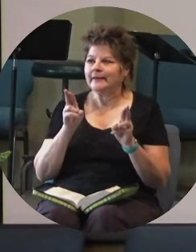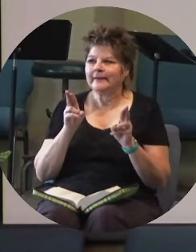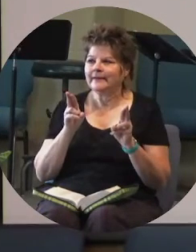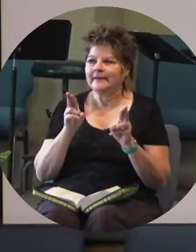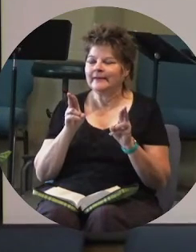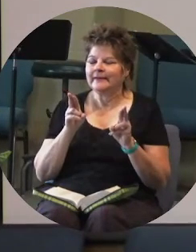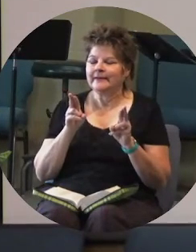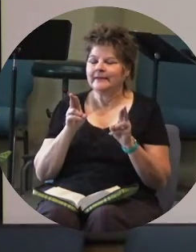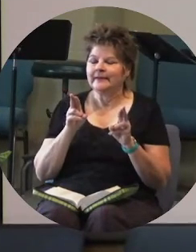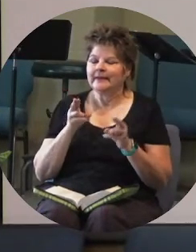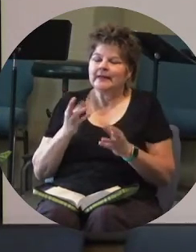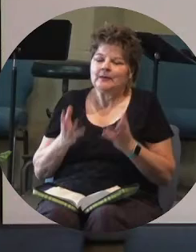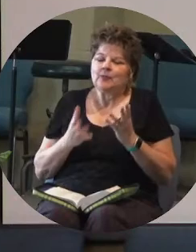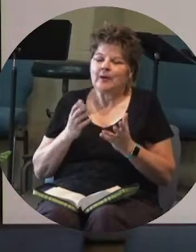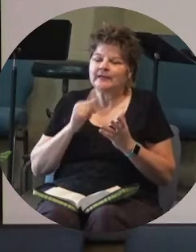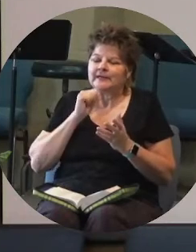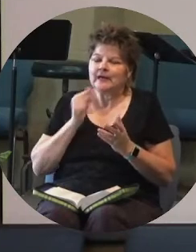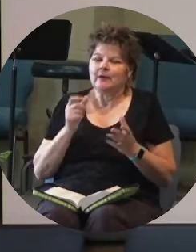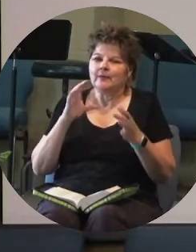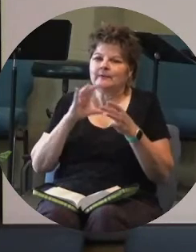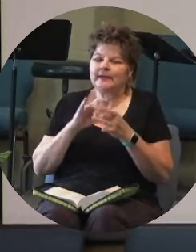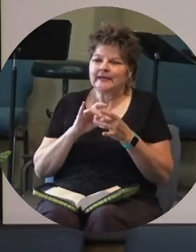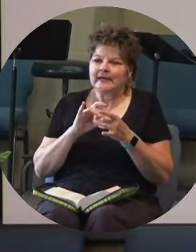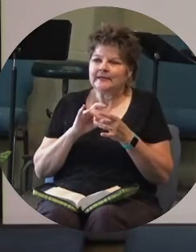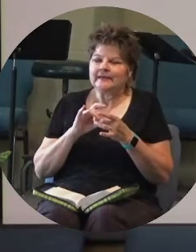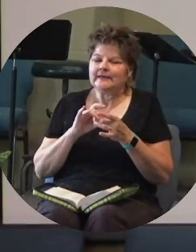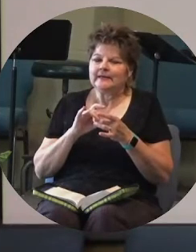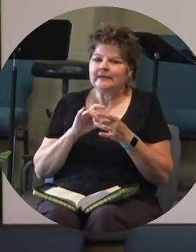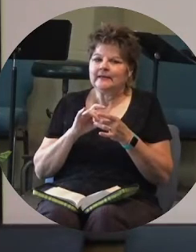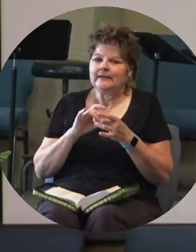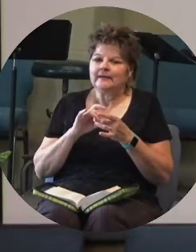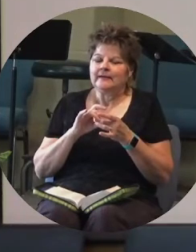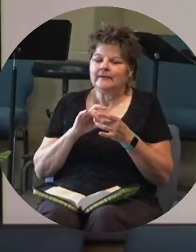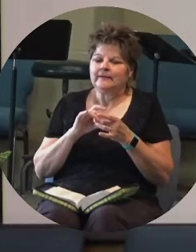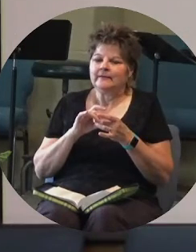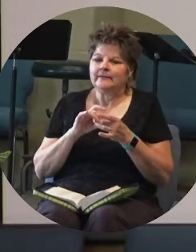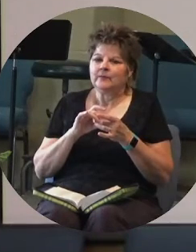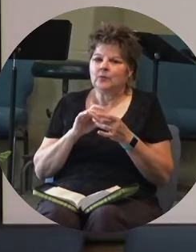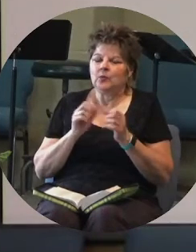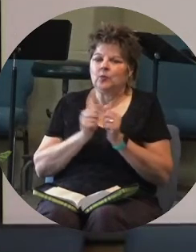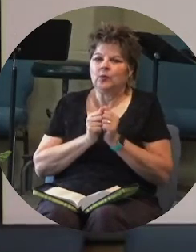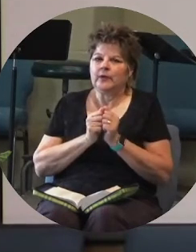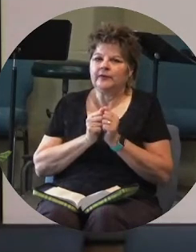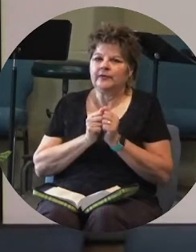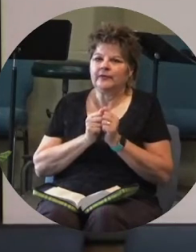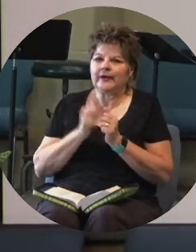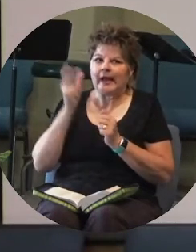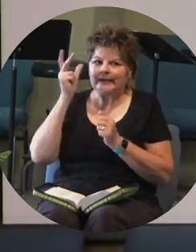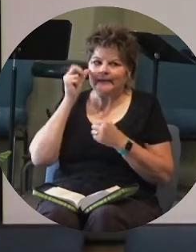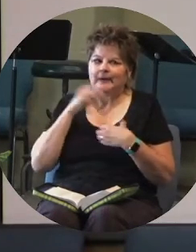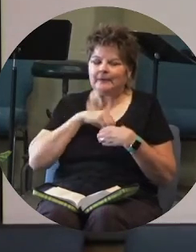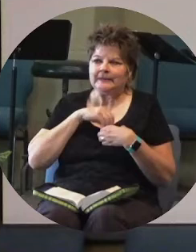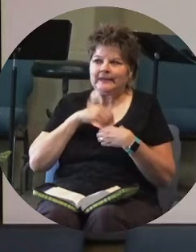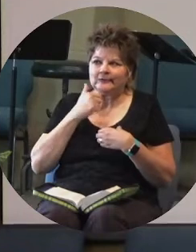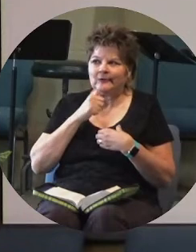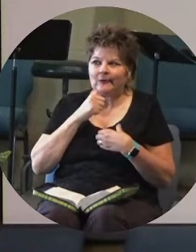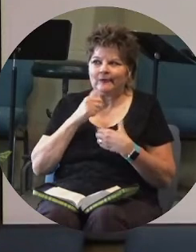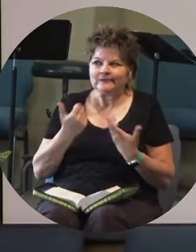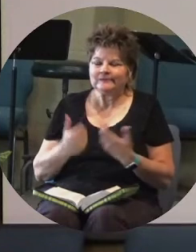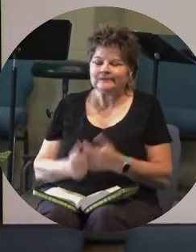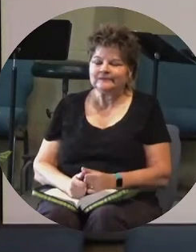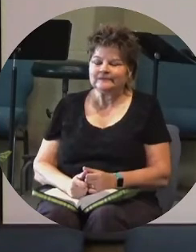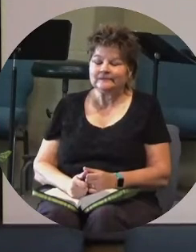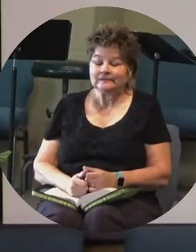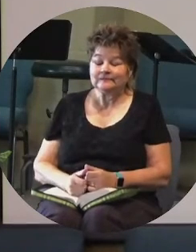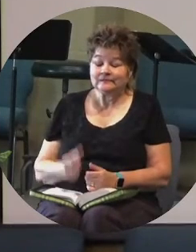He probably didn't want to be associated and to be thought that he actually was hanging out with a demon-possessed girl. Does